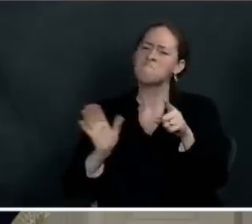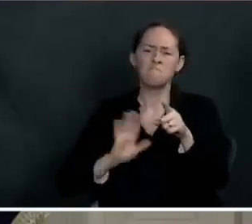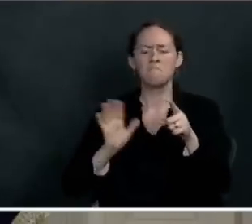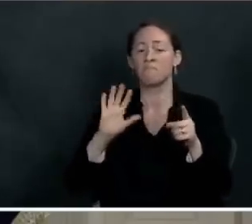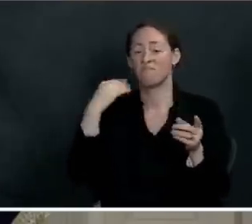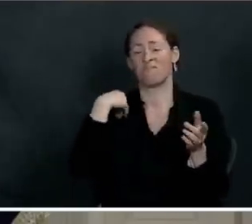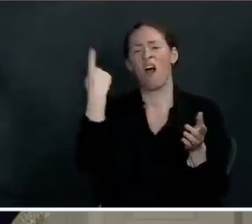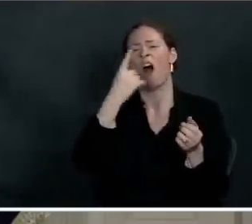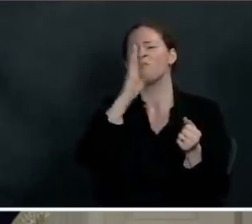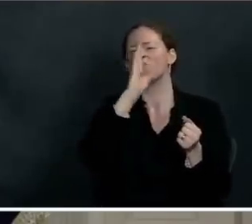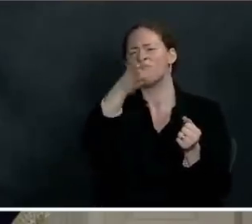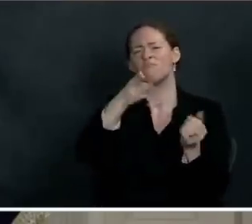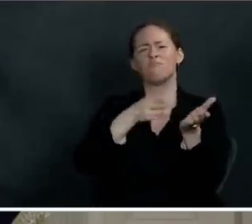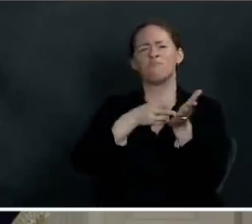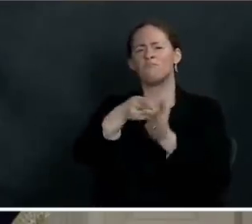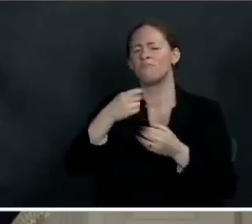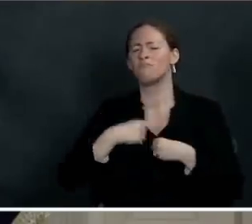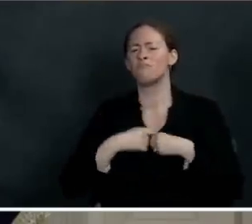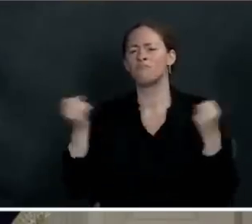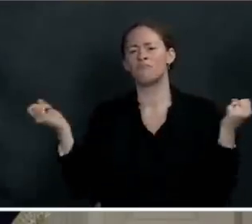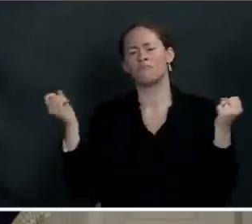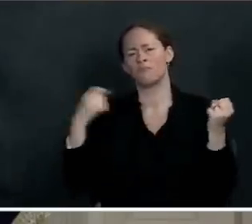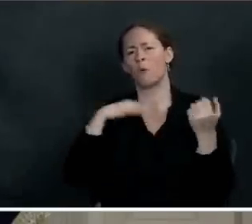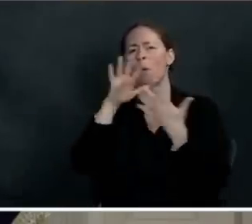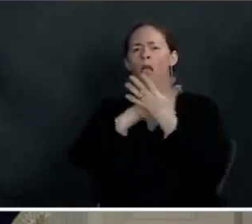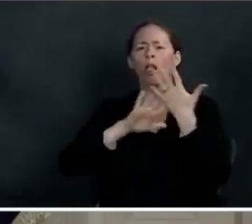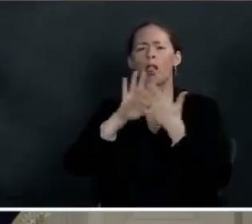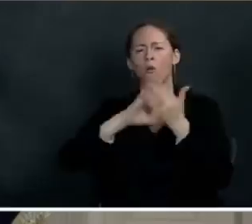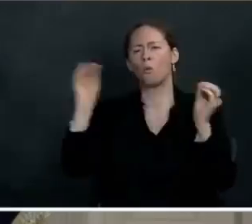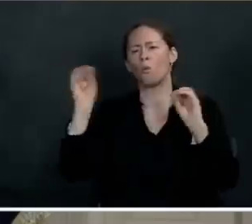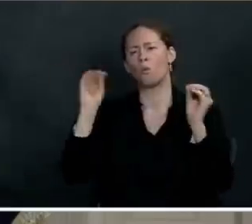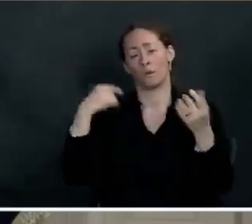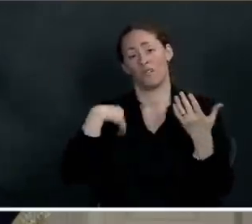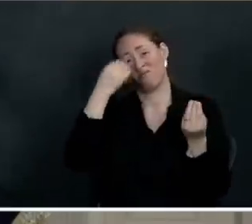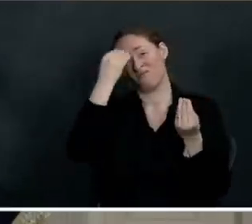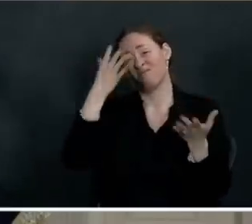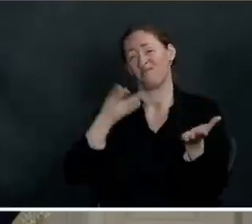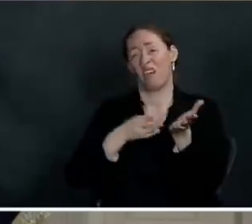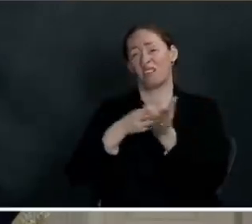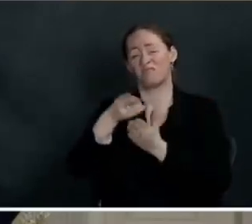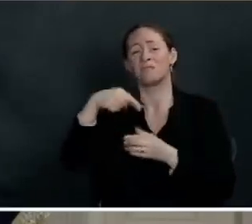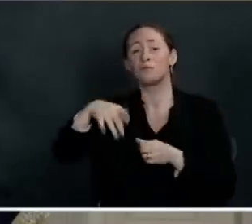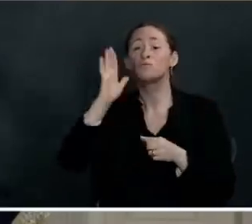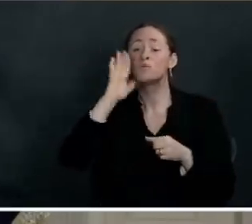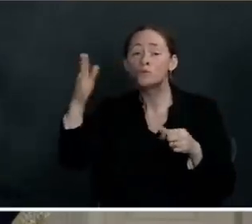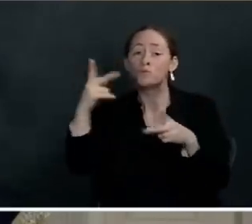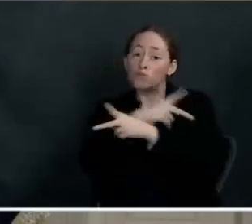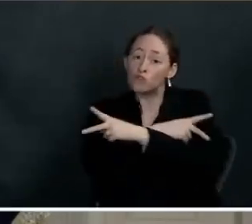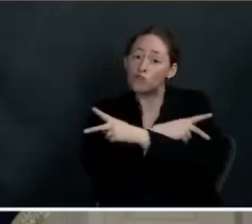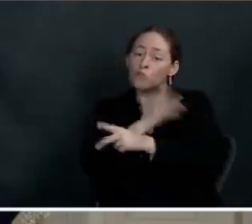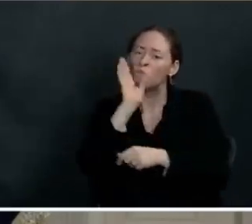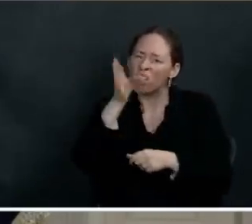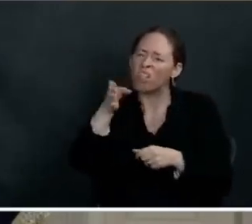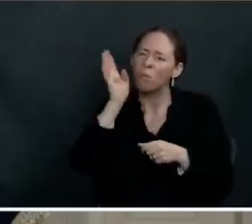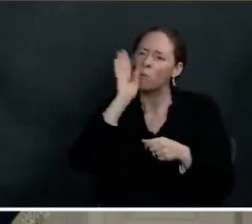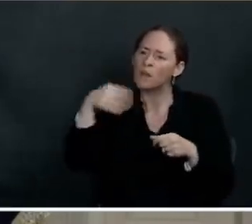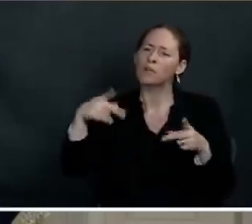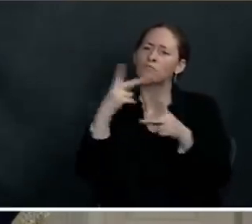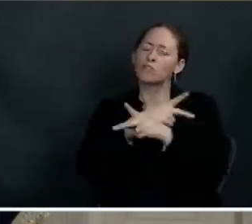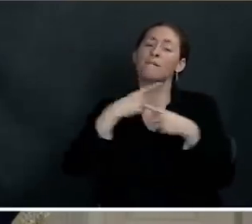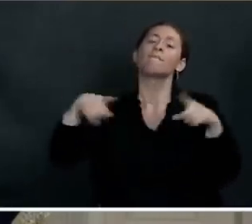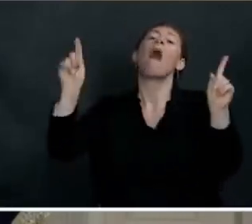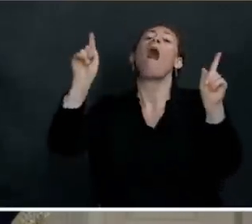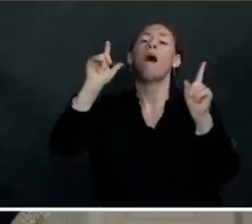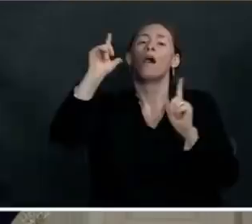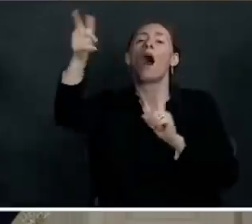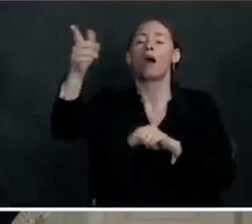things are going to continue to get worse before they get better. The death toll, experts tell us, is likely to top 500,000